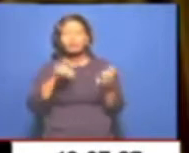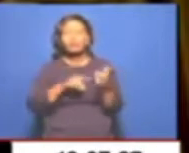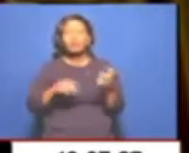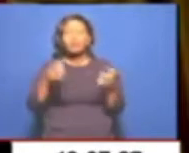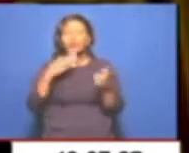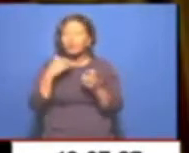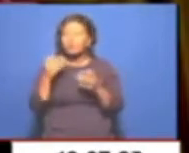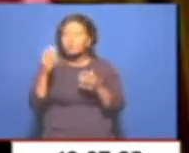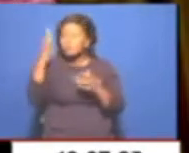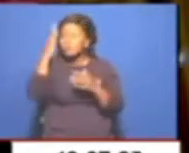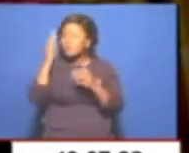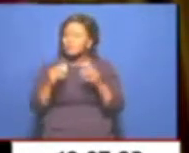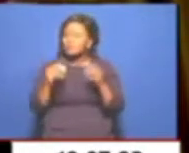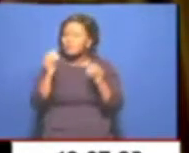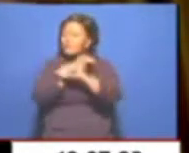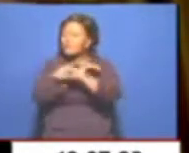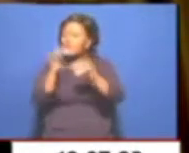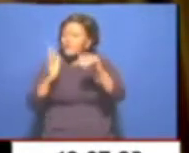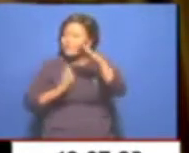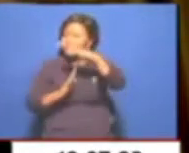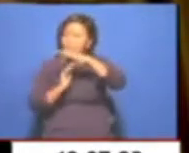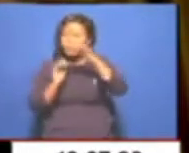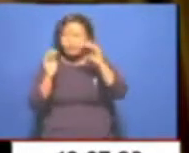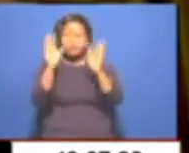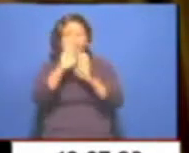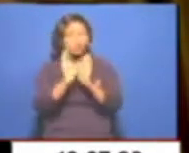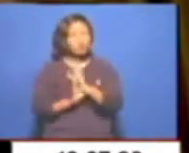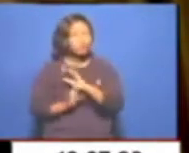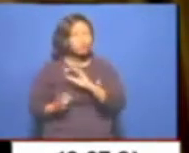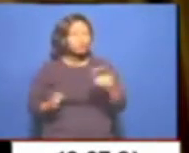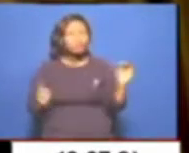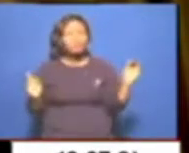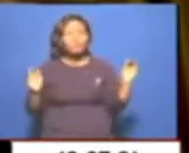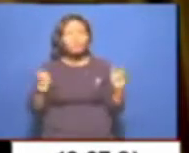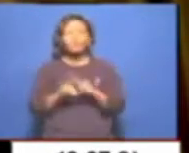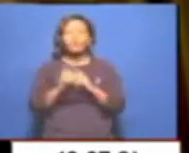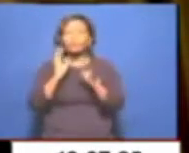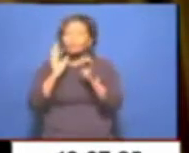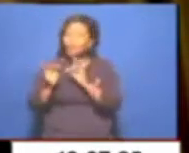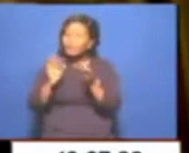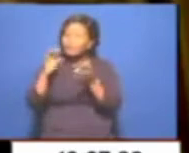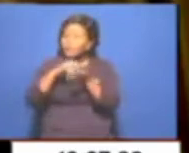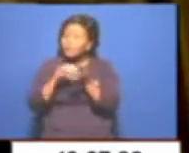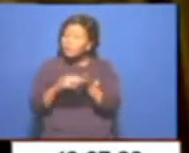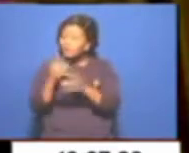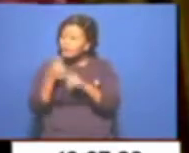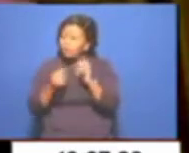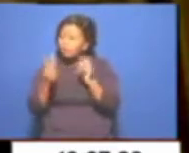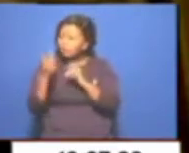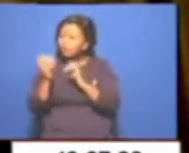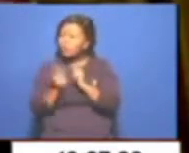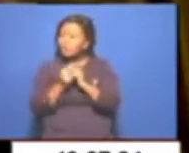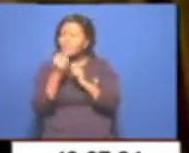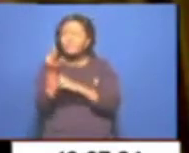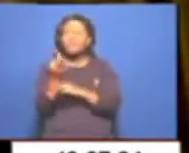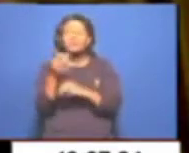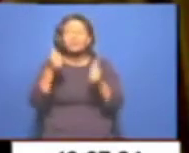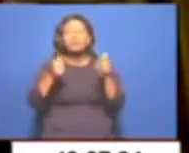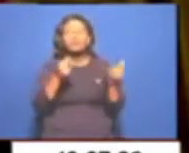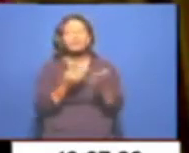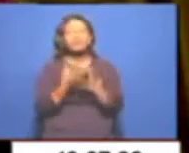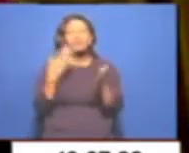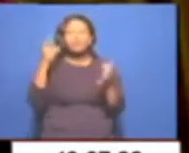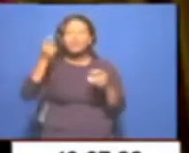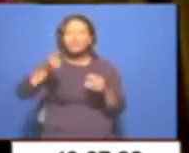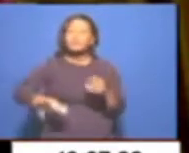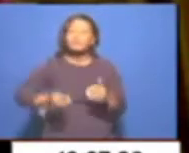No. We respect that particular office. Even if you take my case in 2013, that was before Justice Lenaola, it